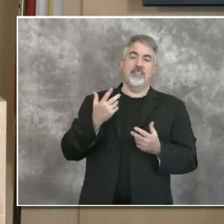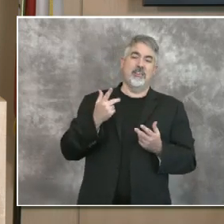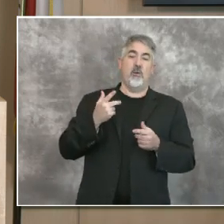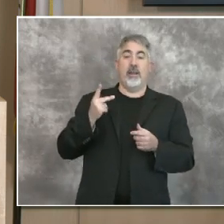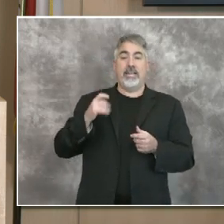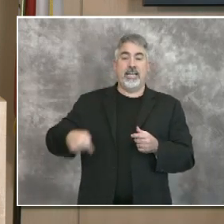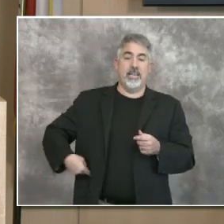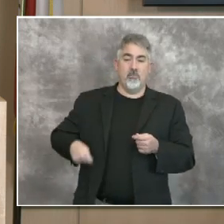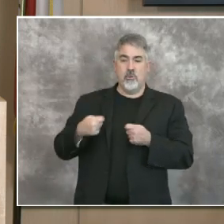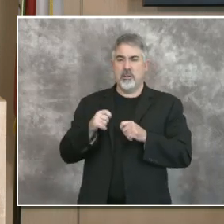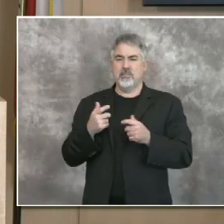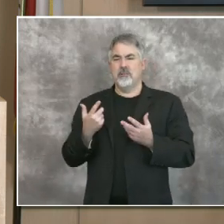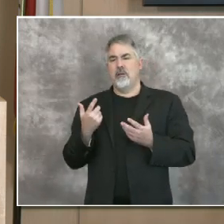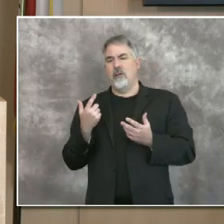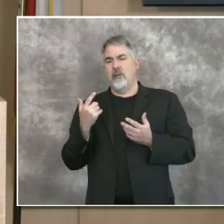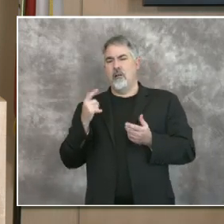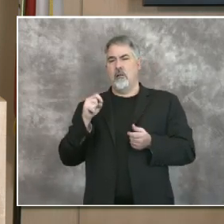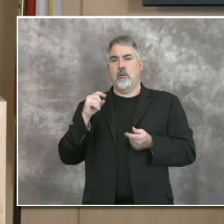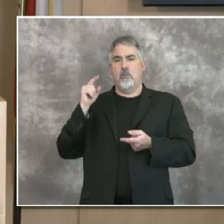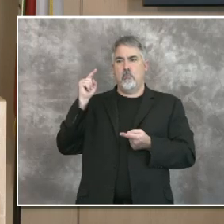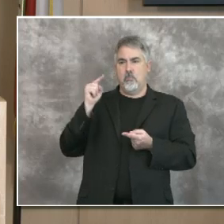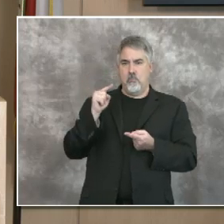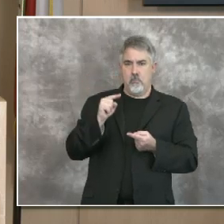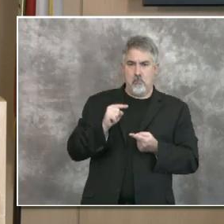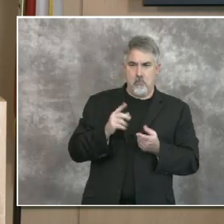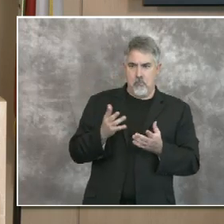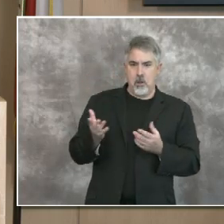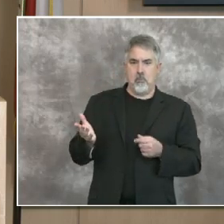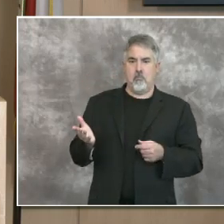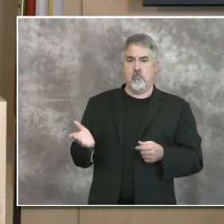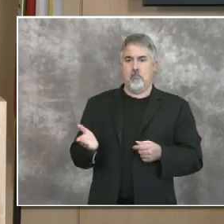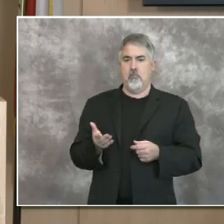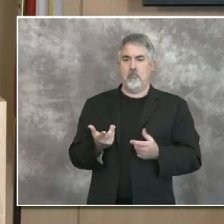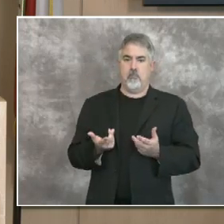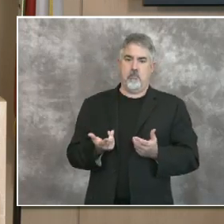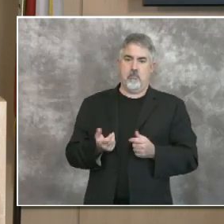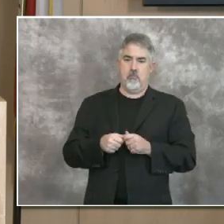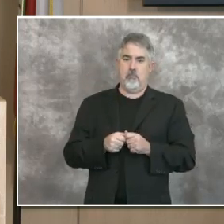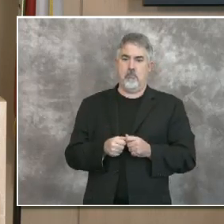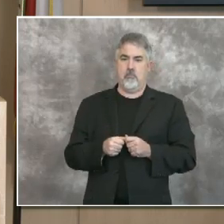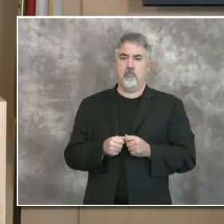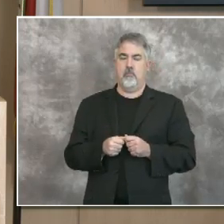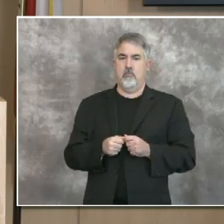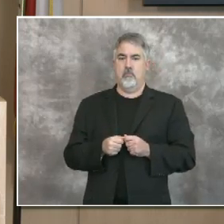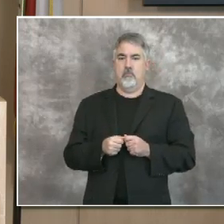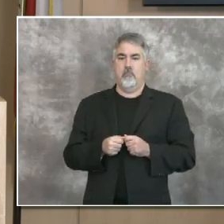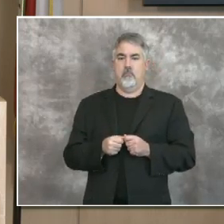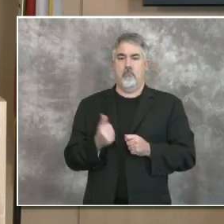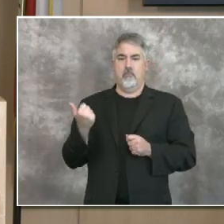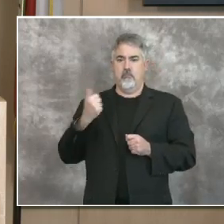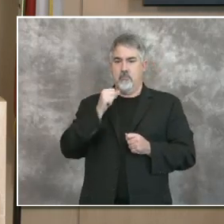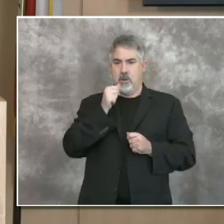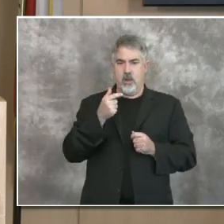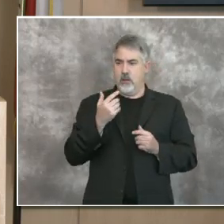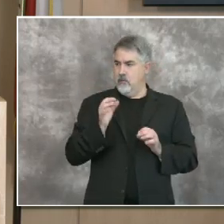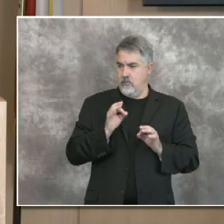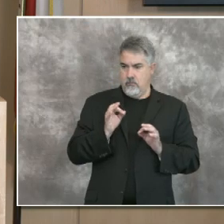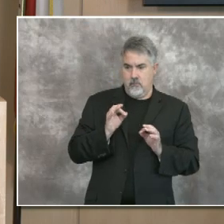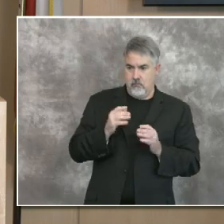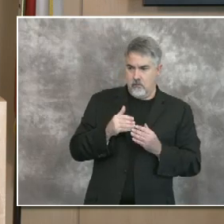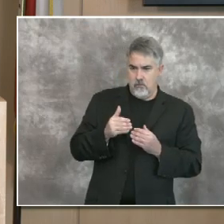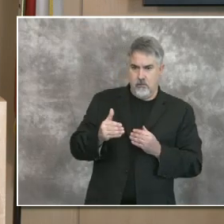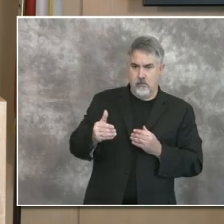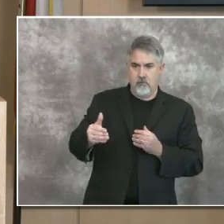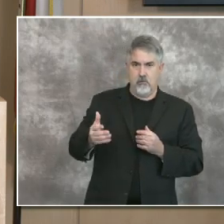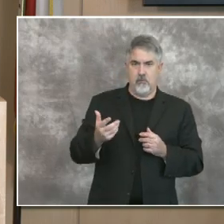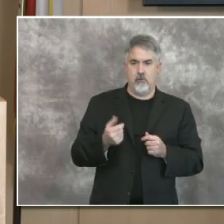and procedures were decreased and have not been restarted again in our hospital system. And